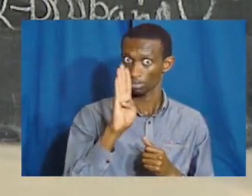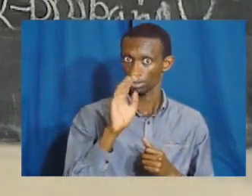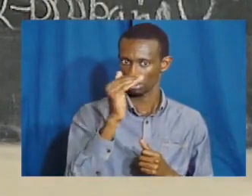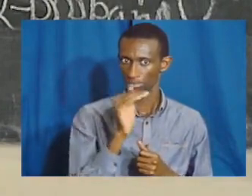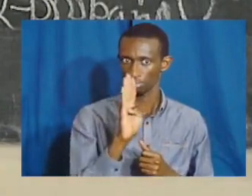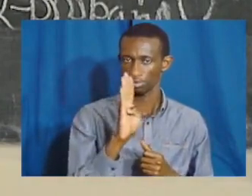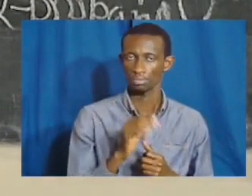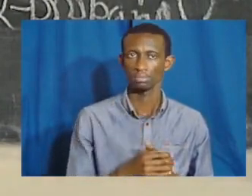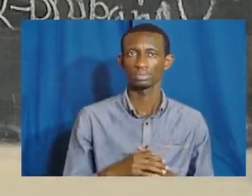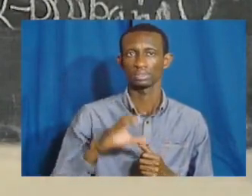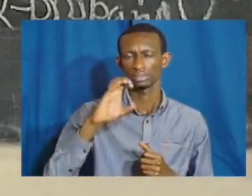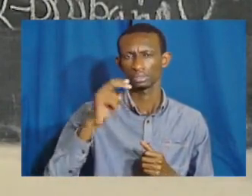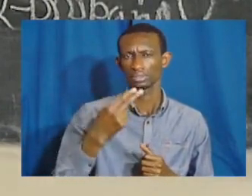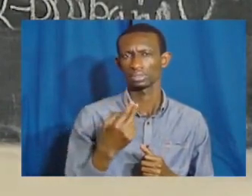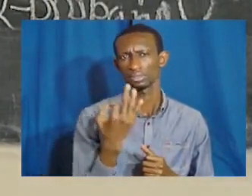CH3,